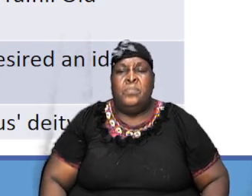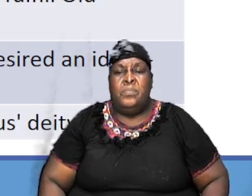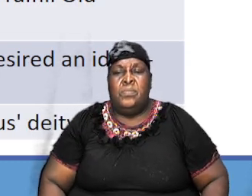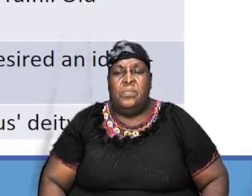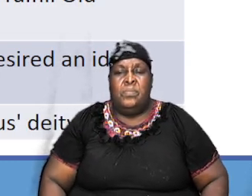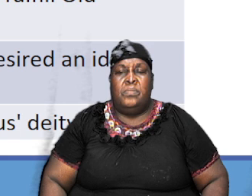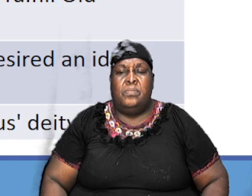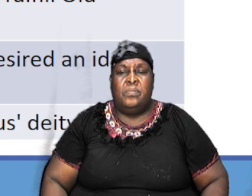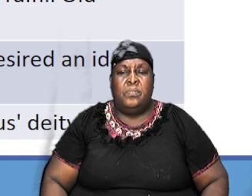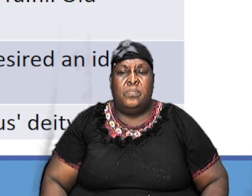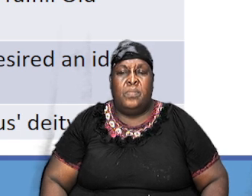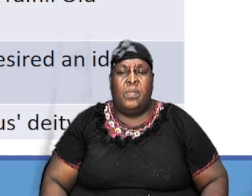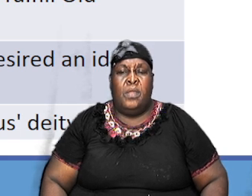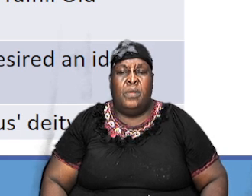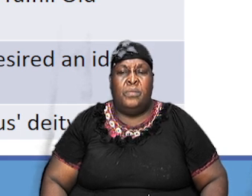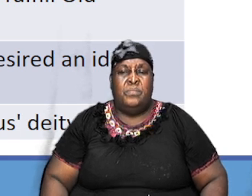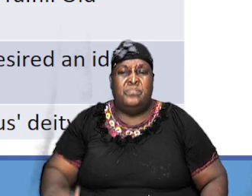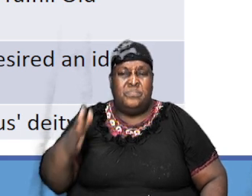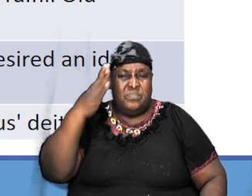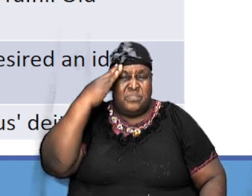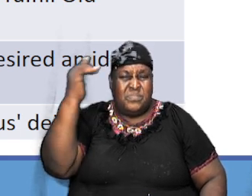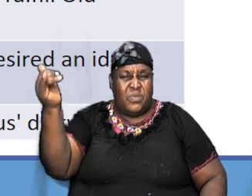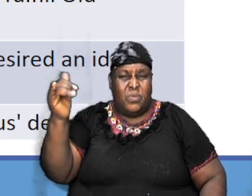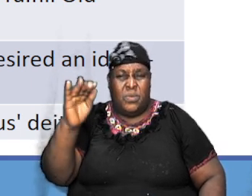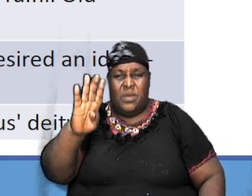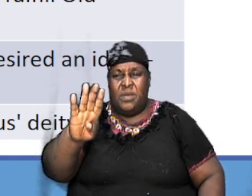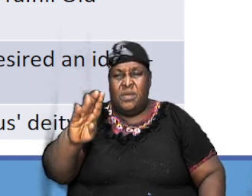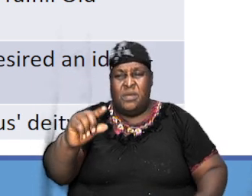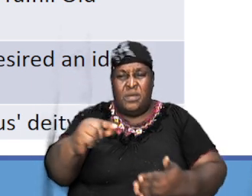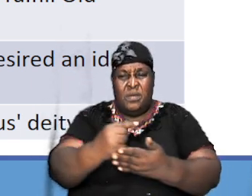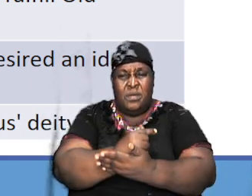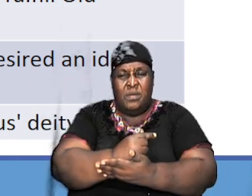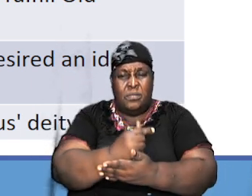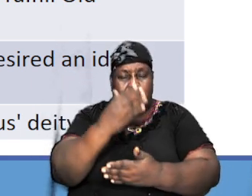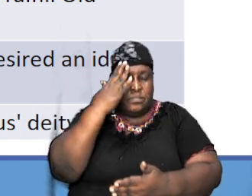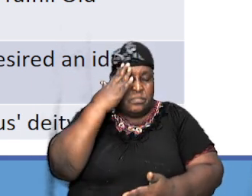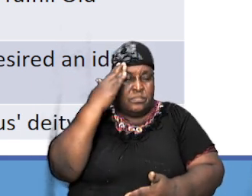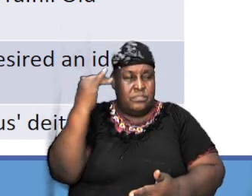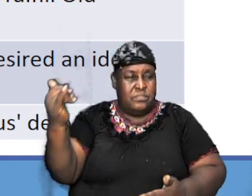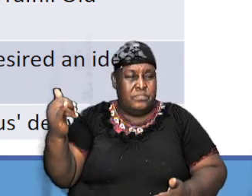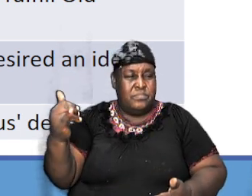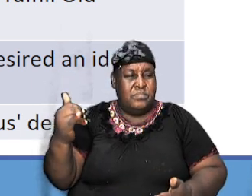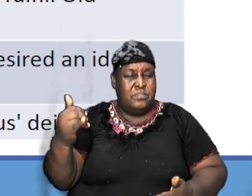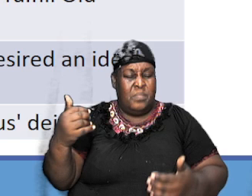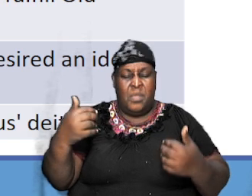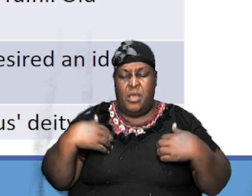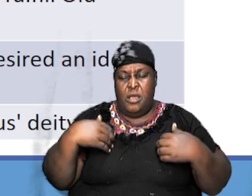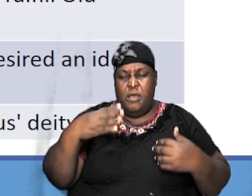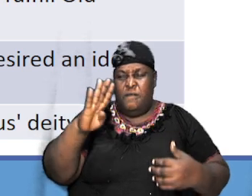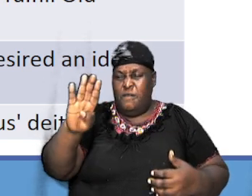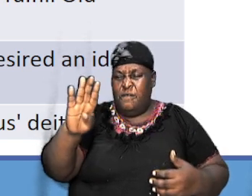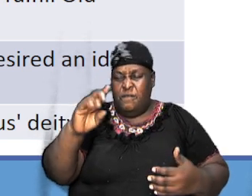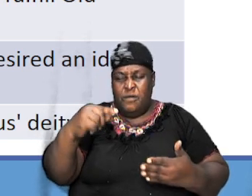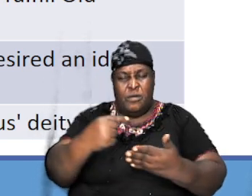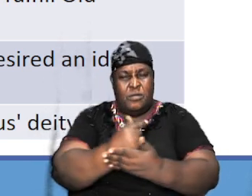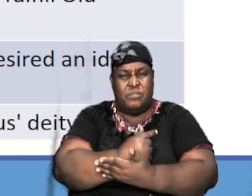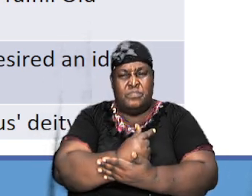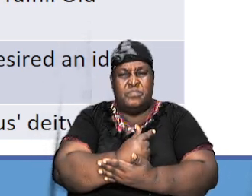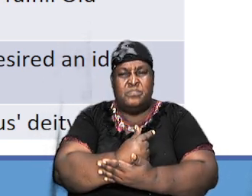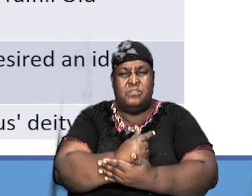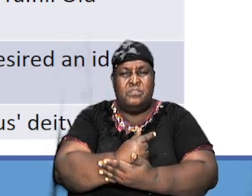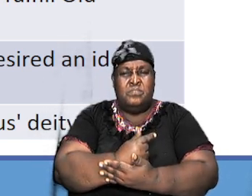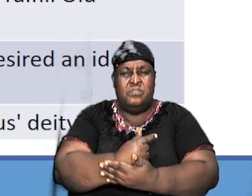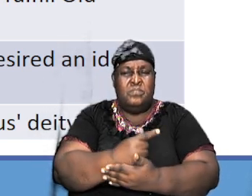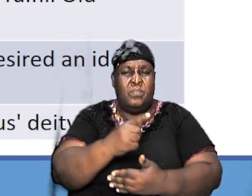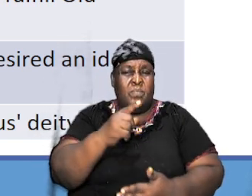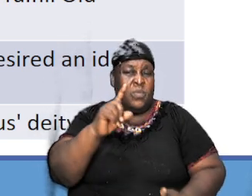So we ask ourselves, why four gospels? Why do we have four Gospels? Well, one of the